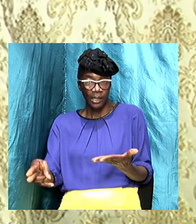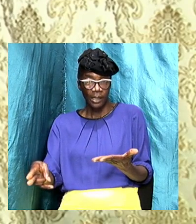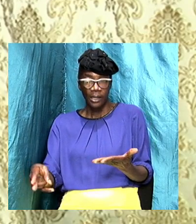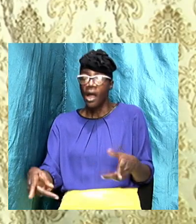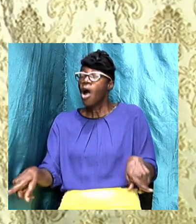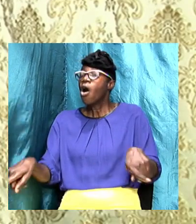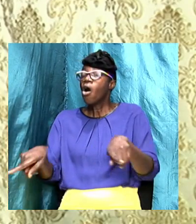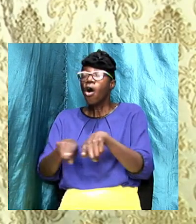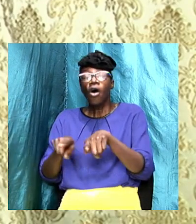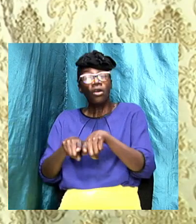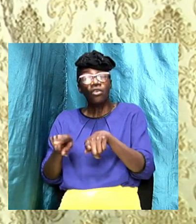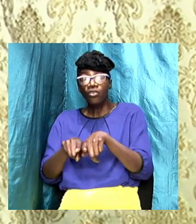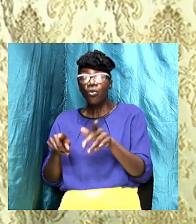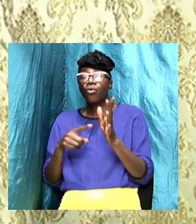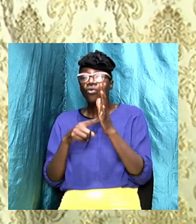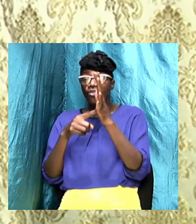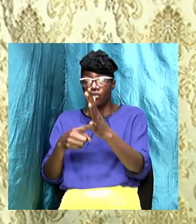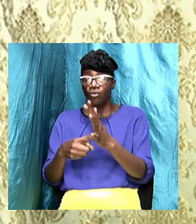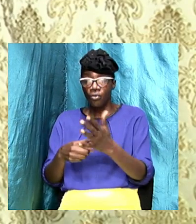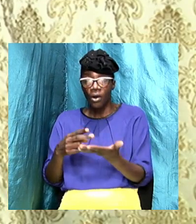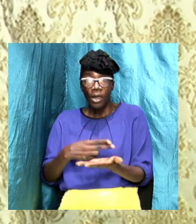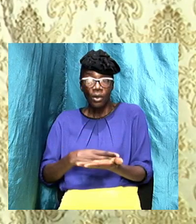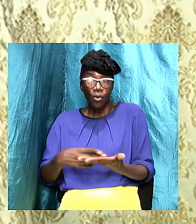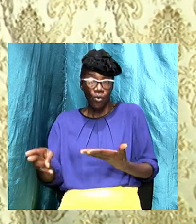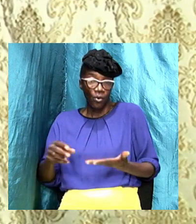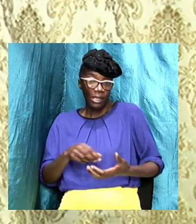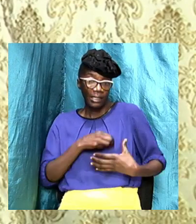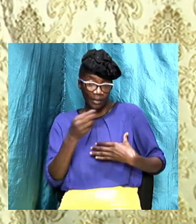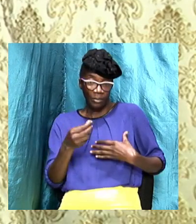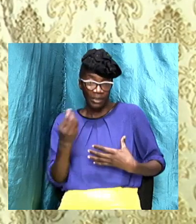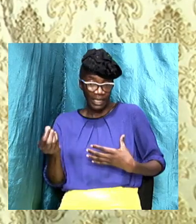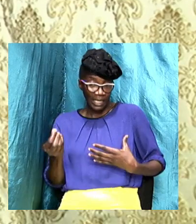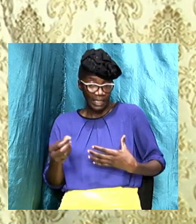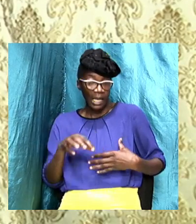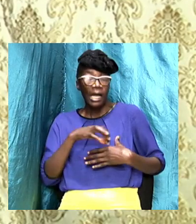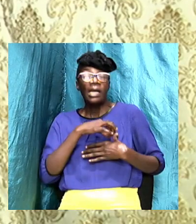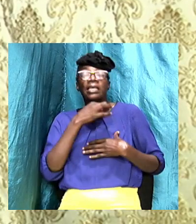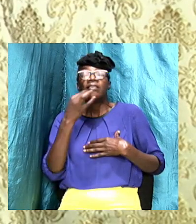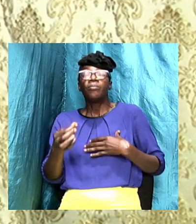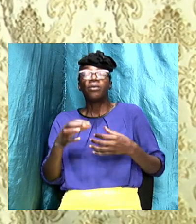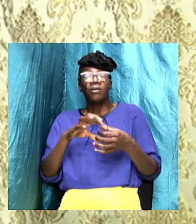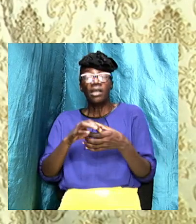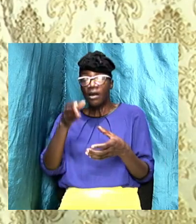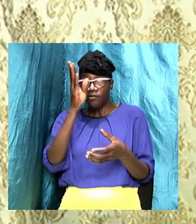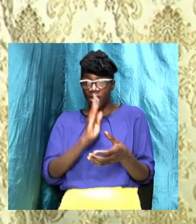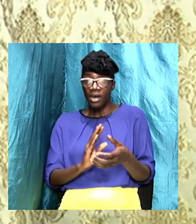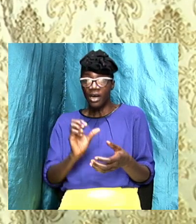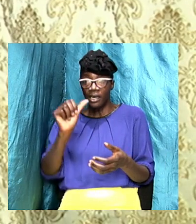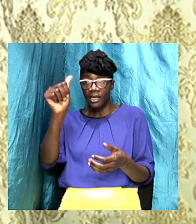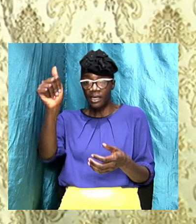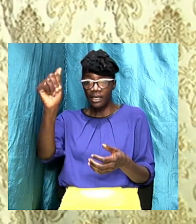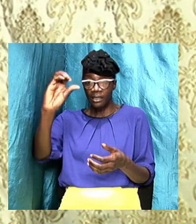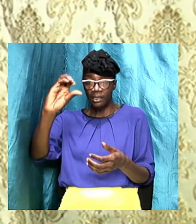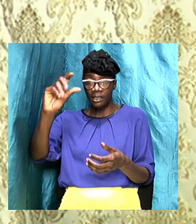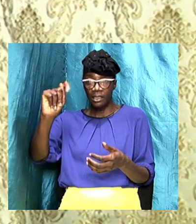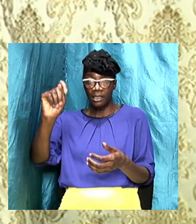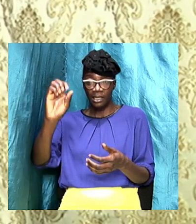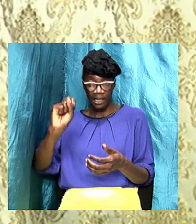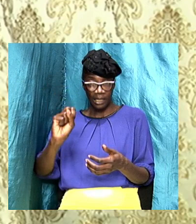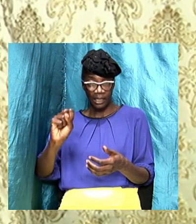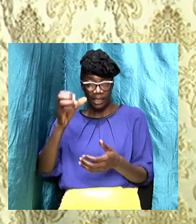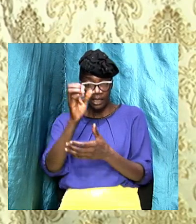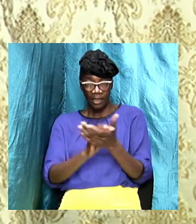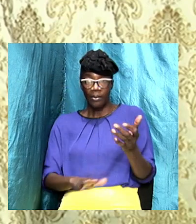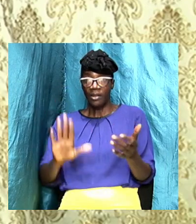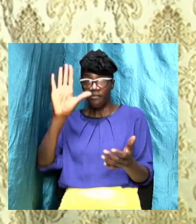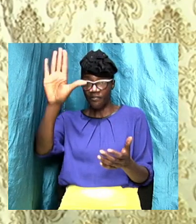established last week that the Holy Spirit is the Spirit of God. Acts 5, 3 and 4. But